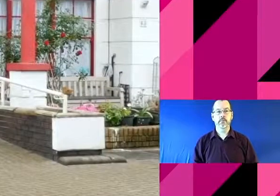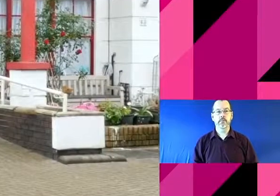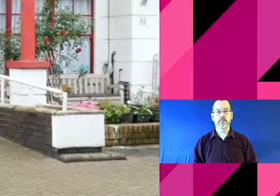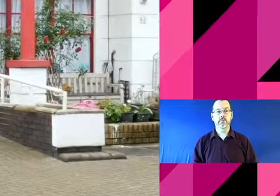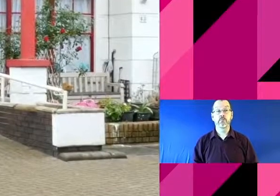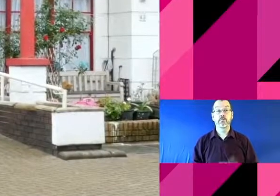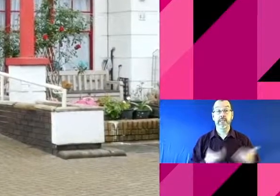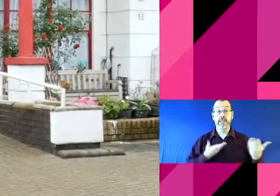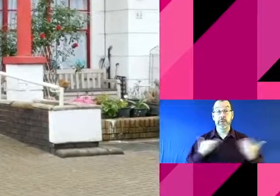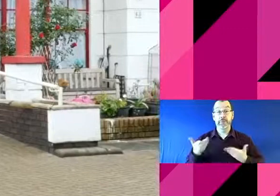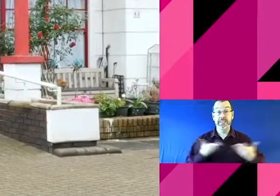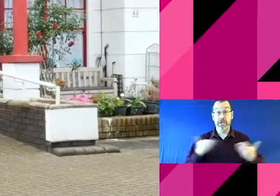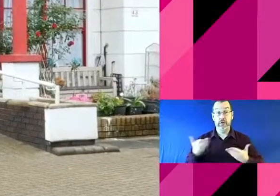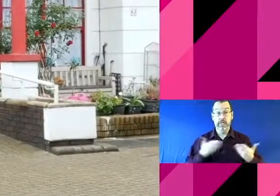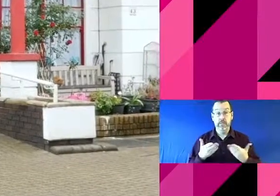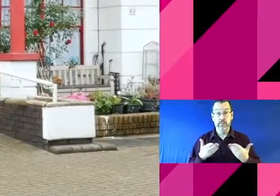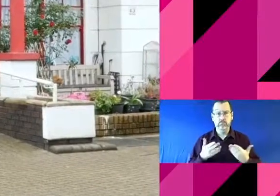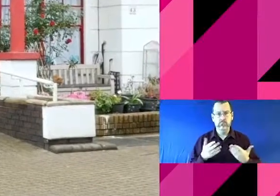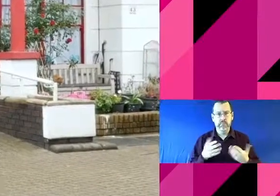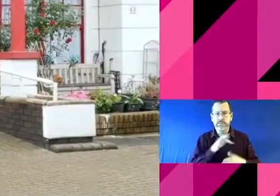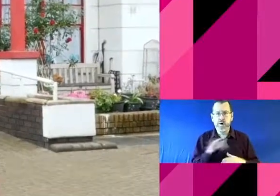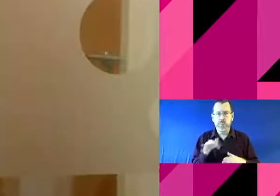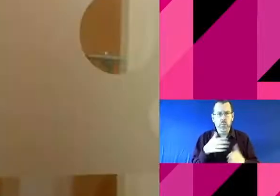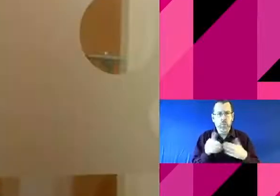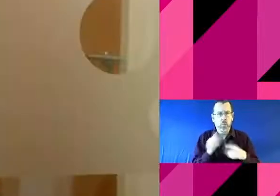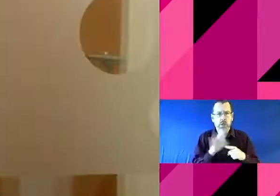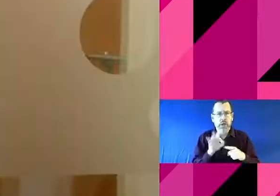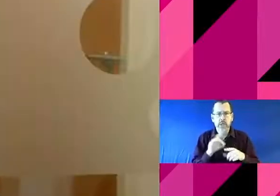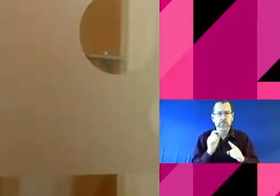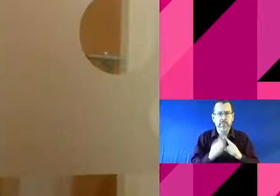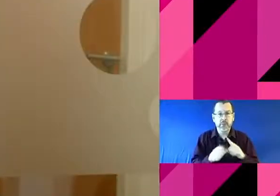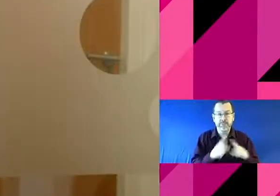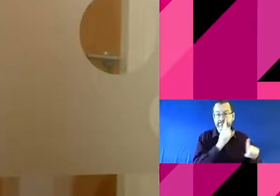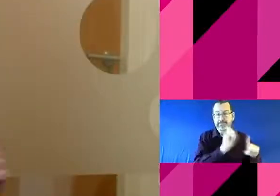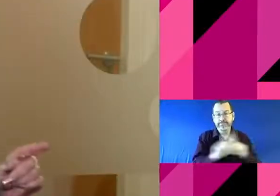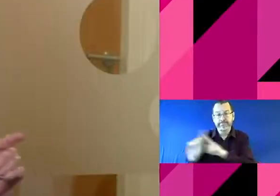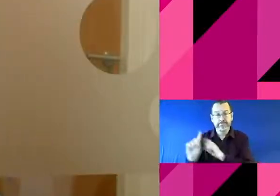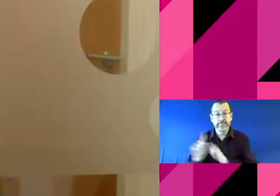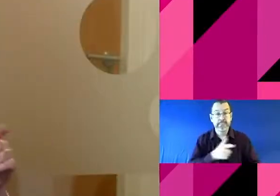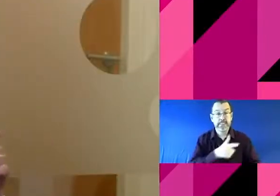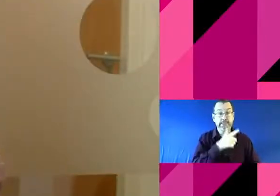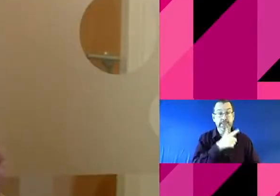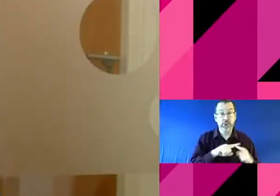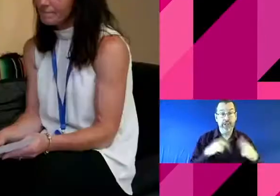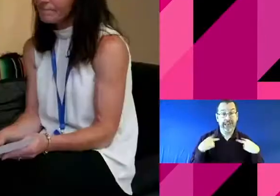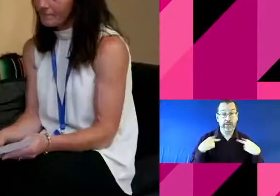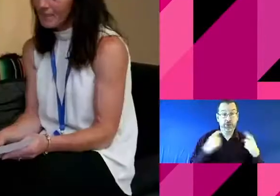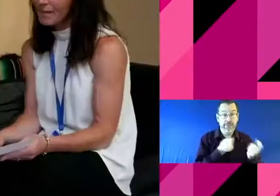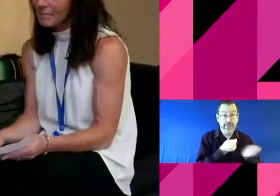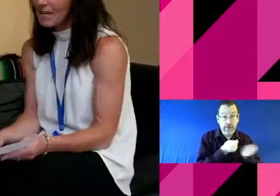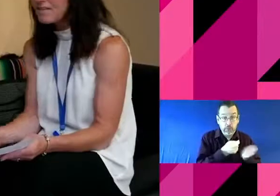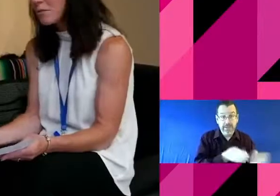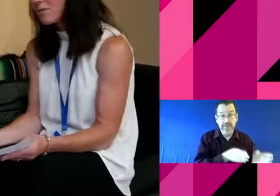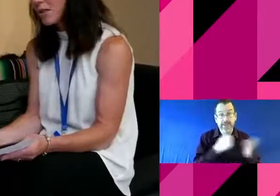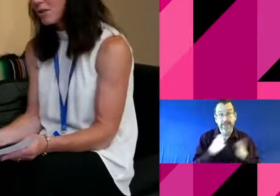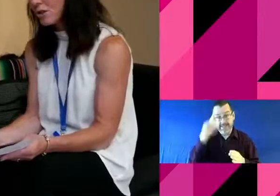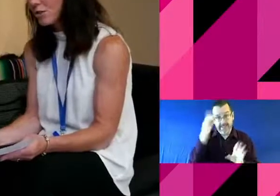Intermediaries come from a variety of professions, such as speech and language therapy, psychology and psychiatric